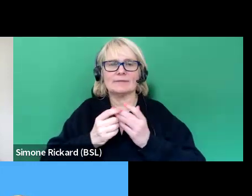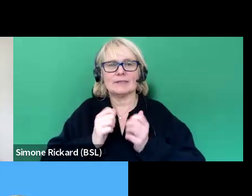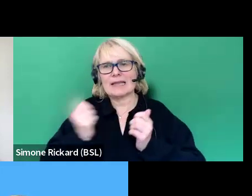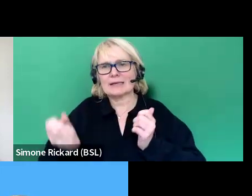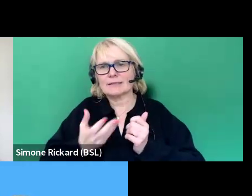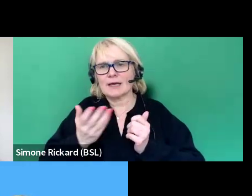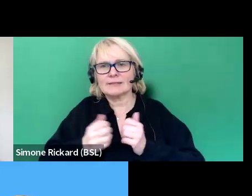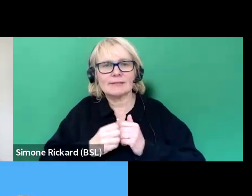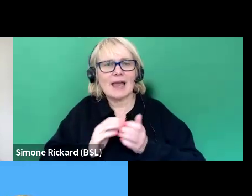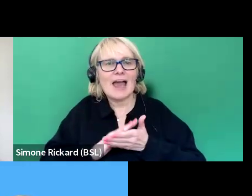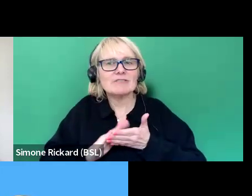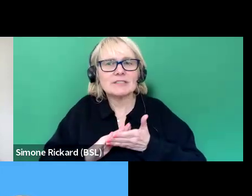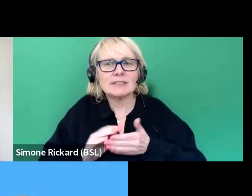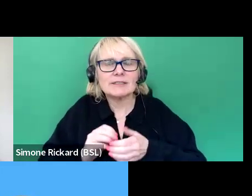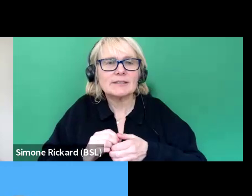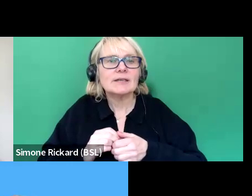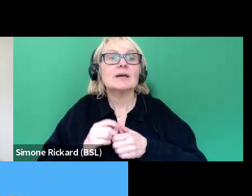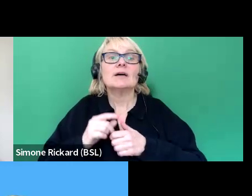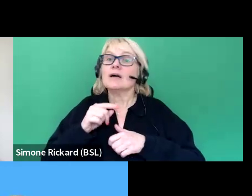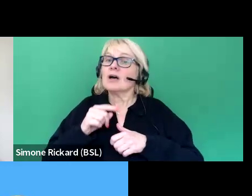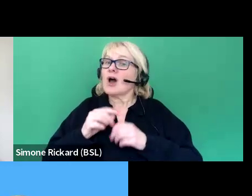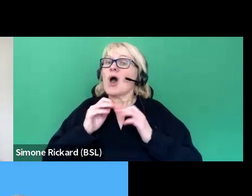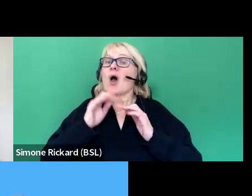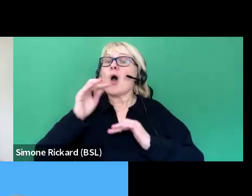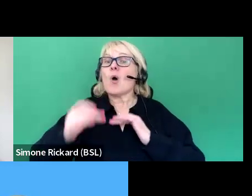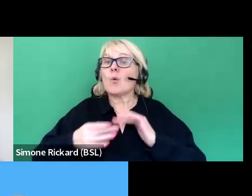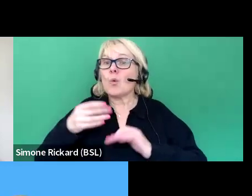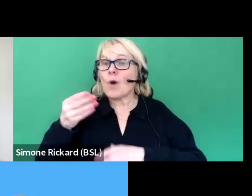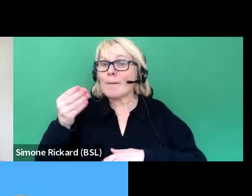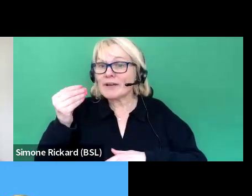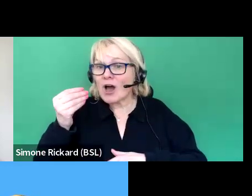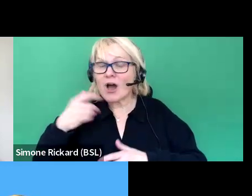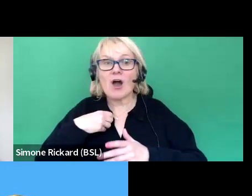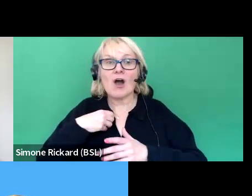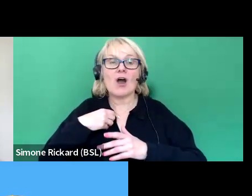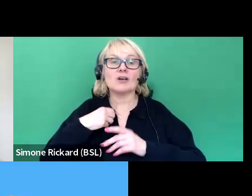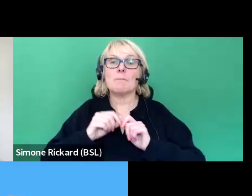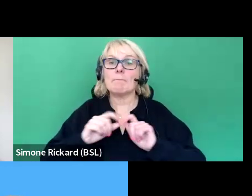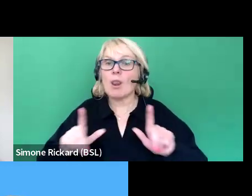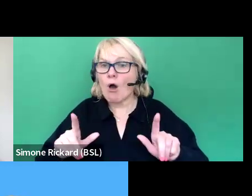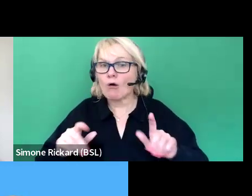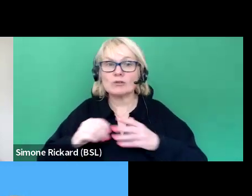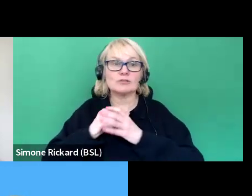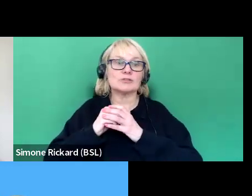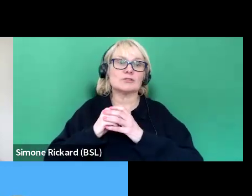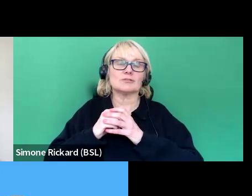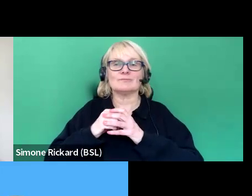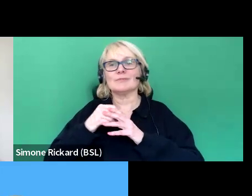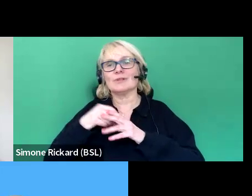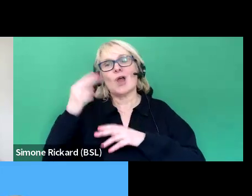slide, Harrison, where we run webinars, we write blogs, we host events and roundtables.